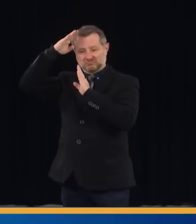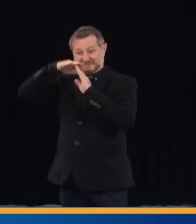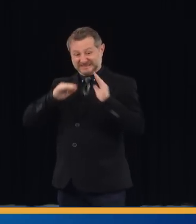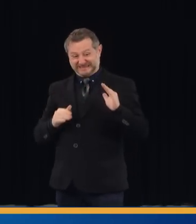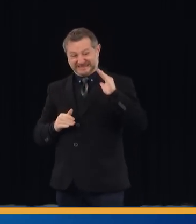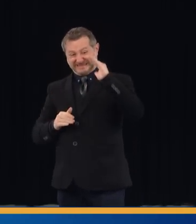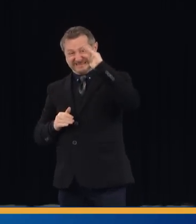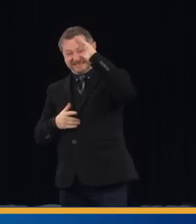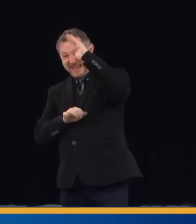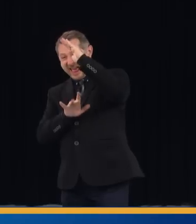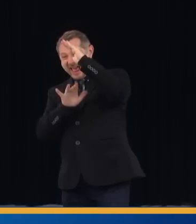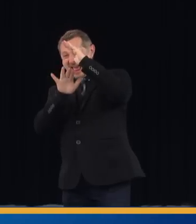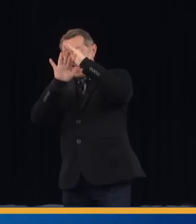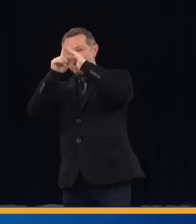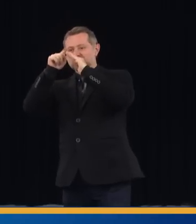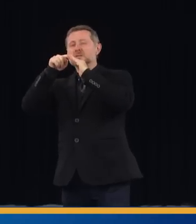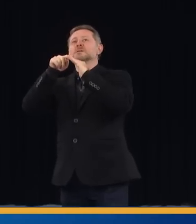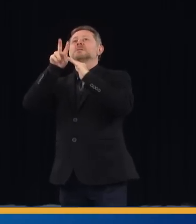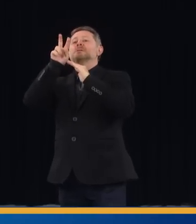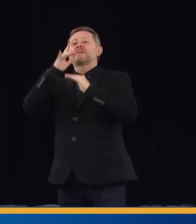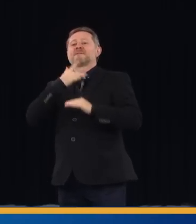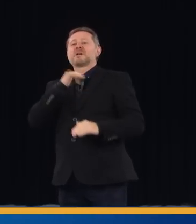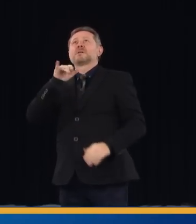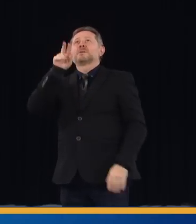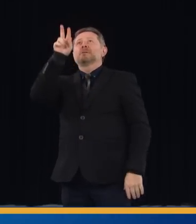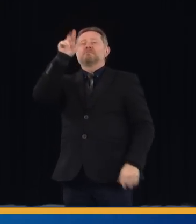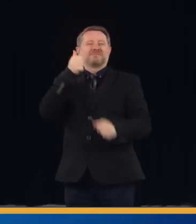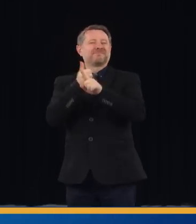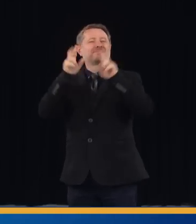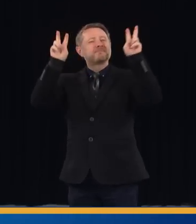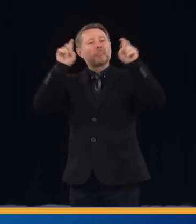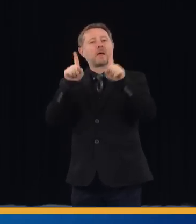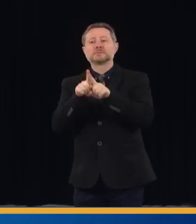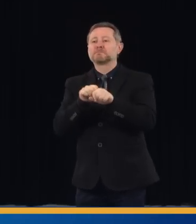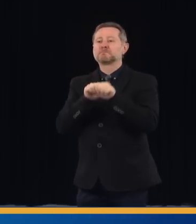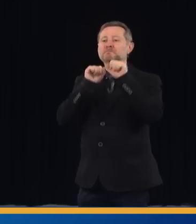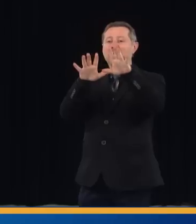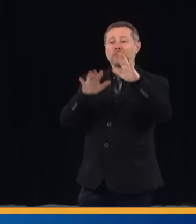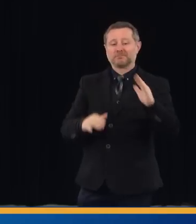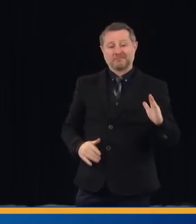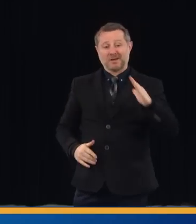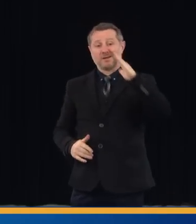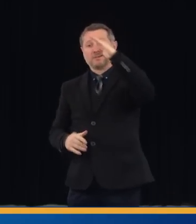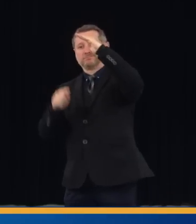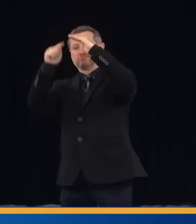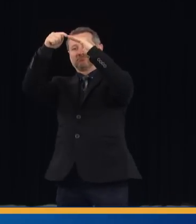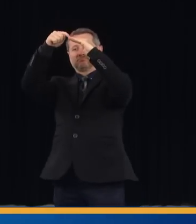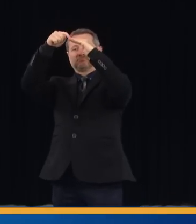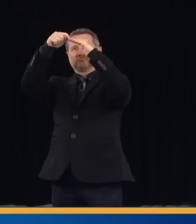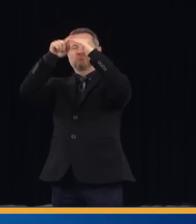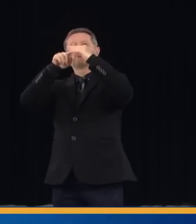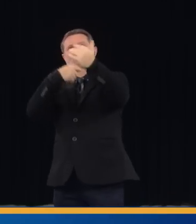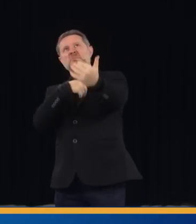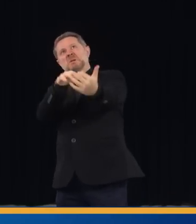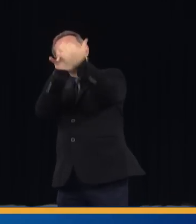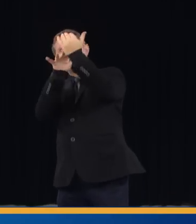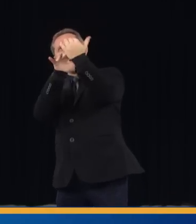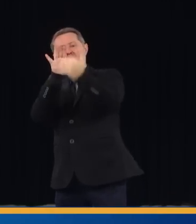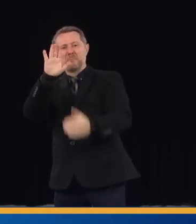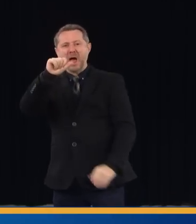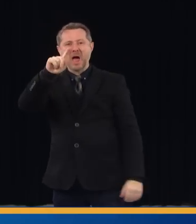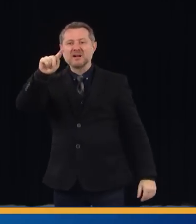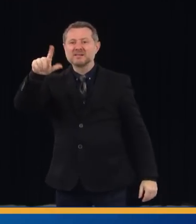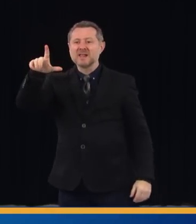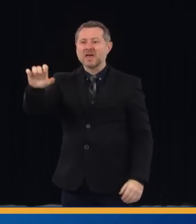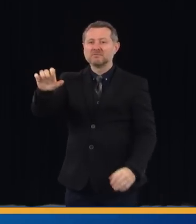see a mountain. The next battle will happen at the top of that mountain. That's where it is going to be joined.